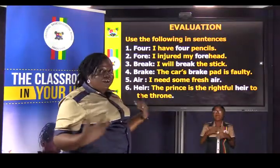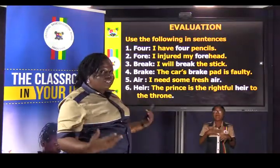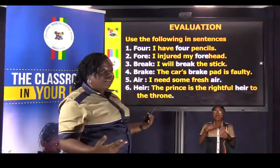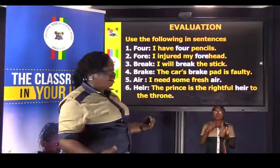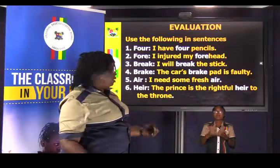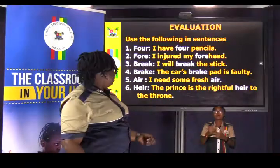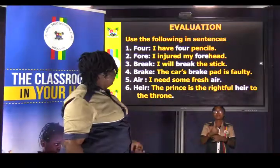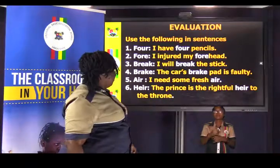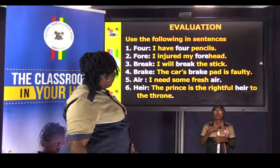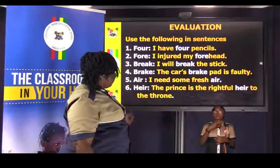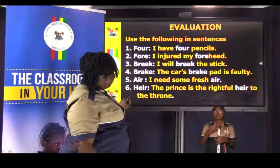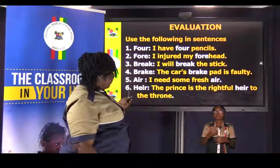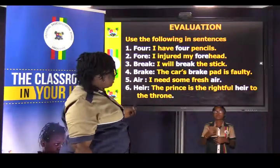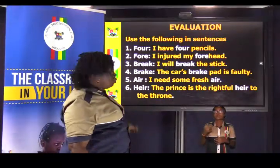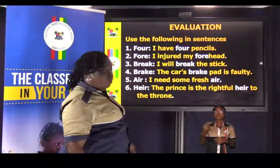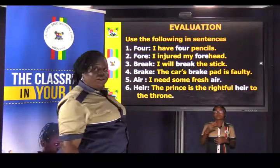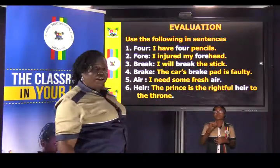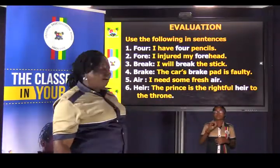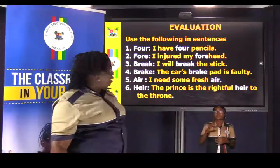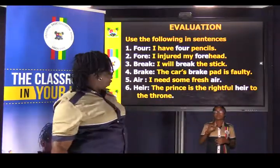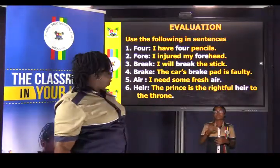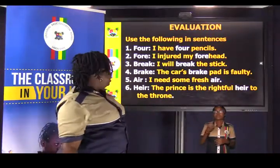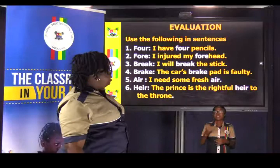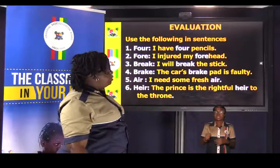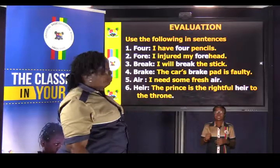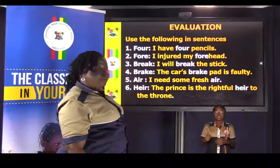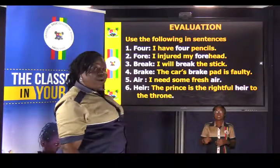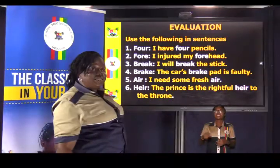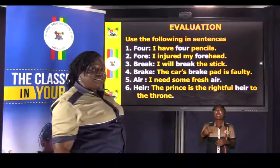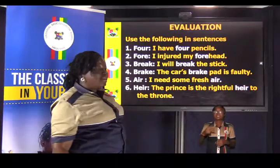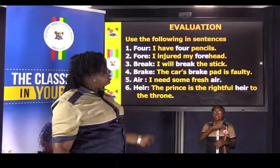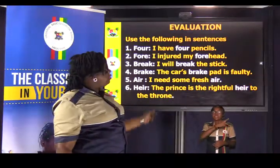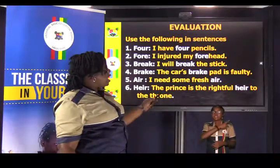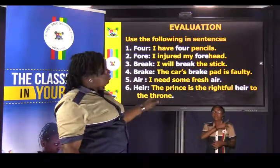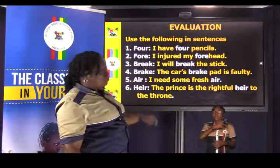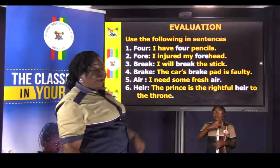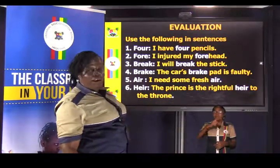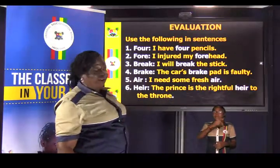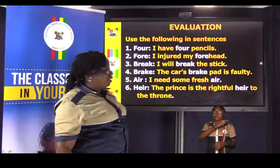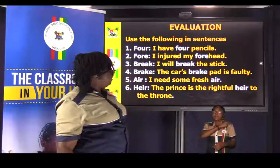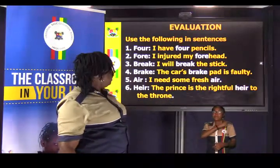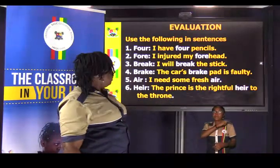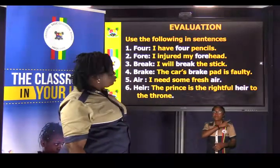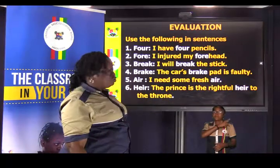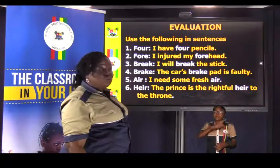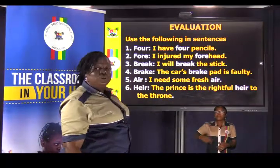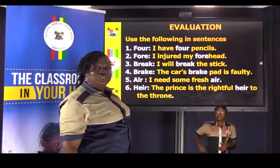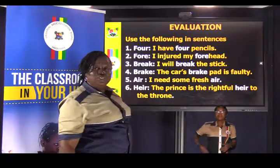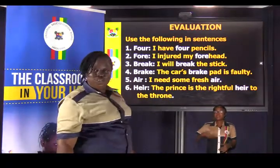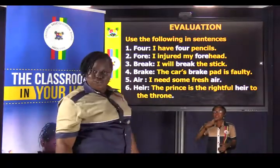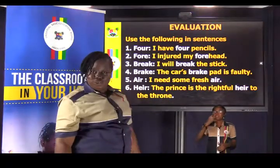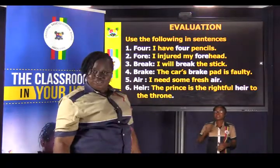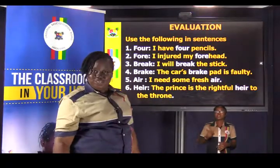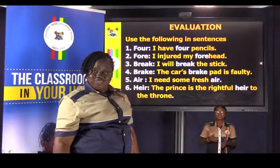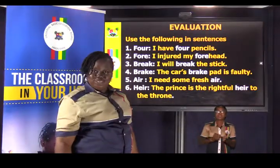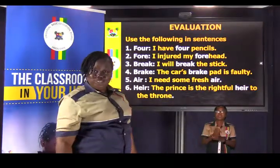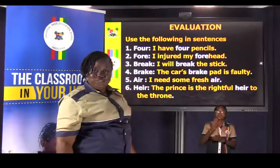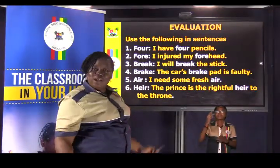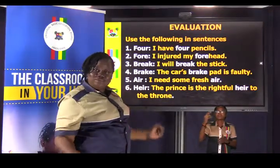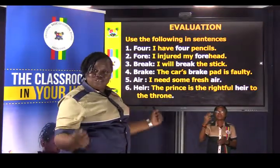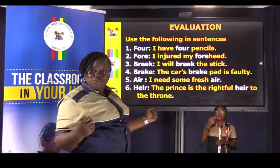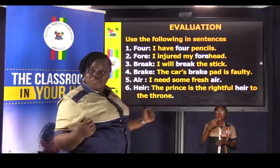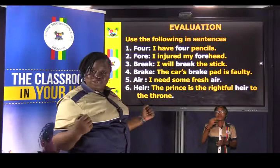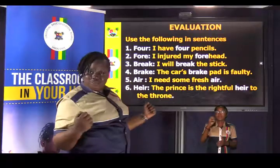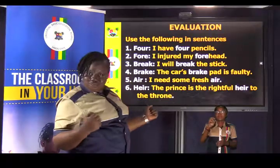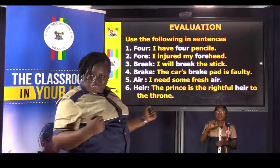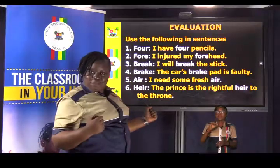some fresh hair. And the last one, heir. The prince is the rightful heir to the throne. Do you